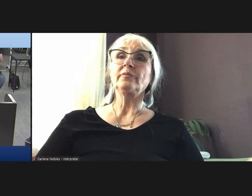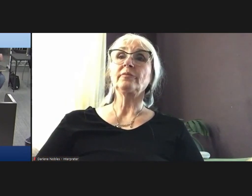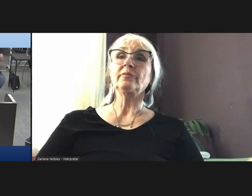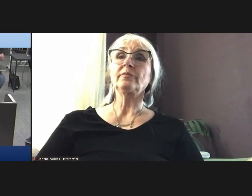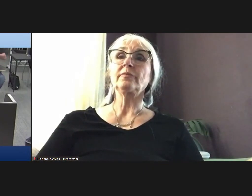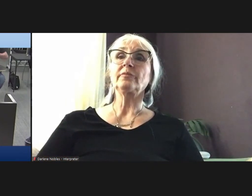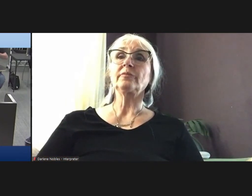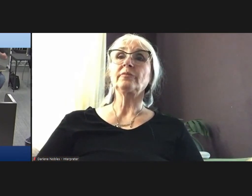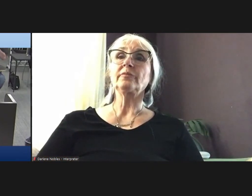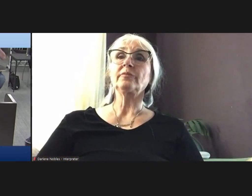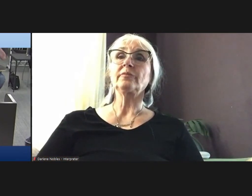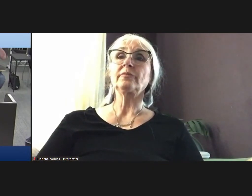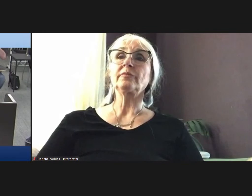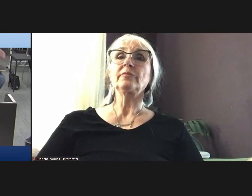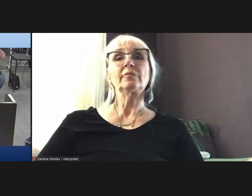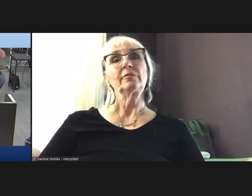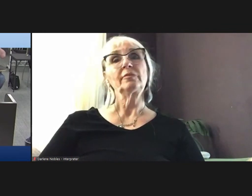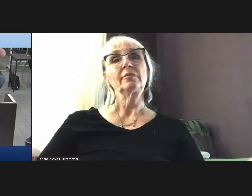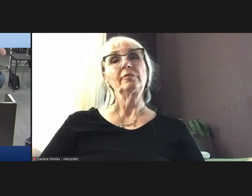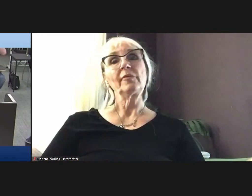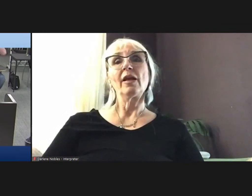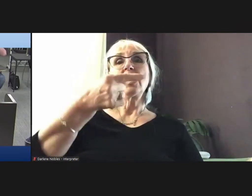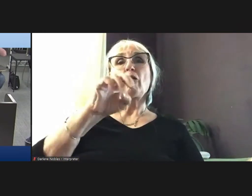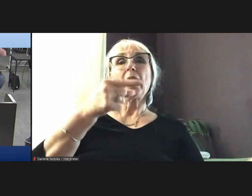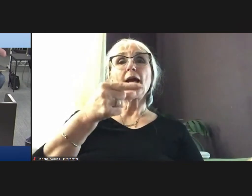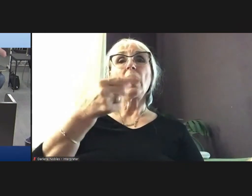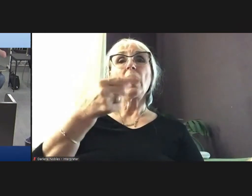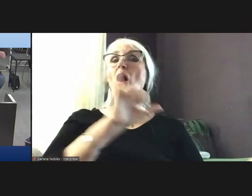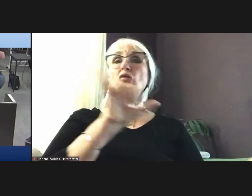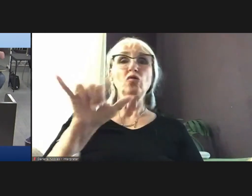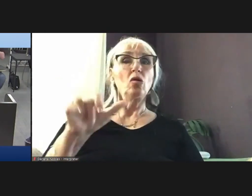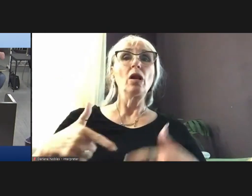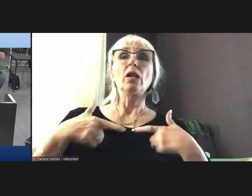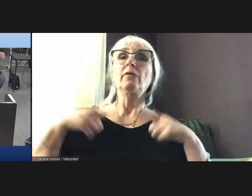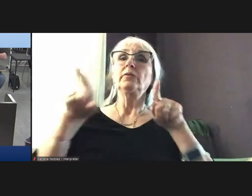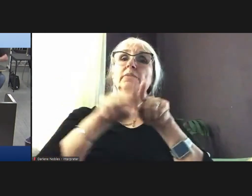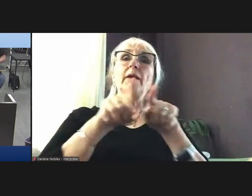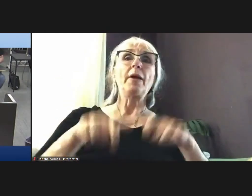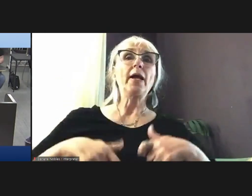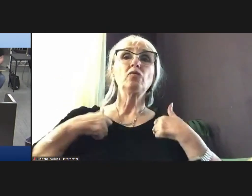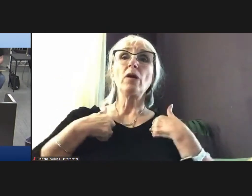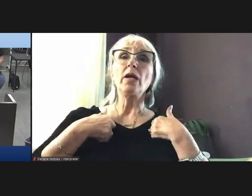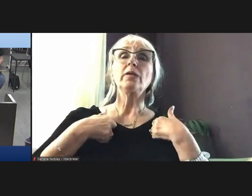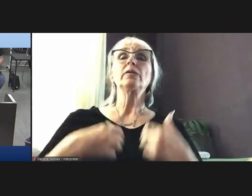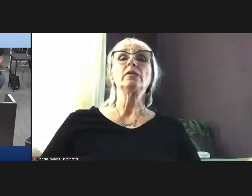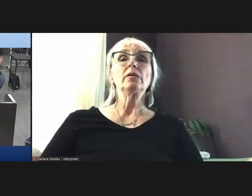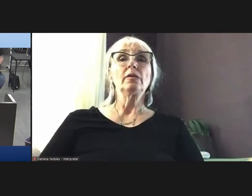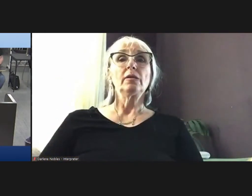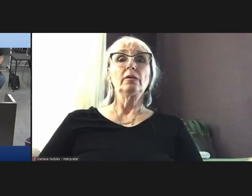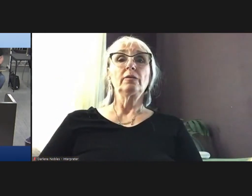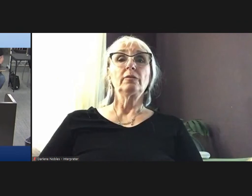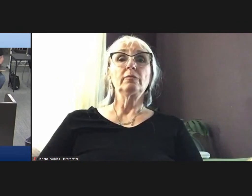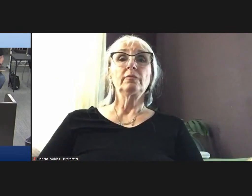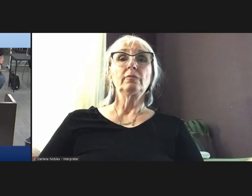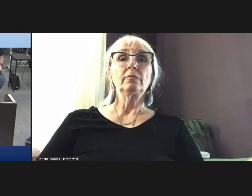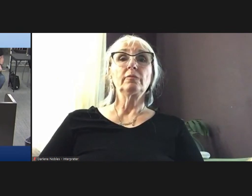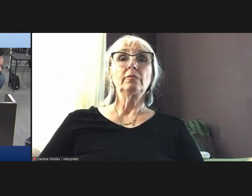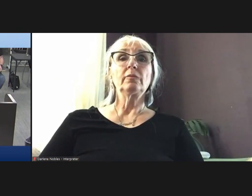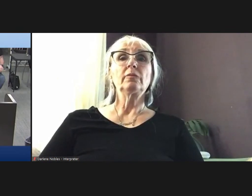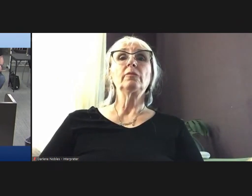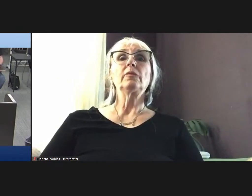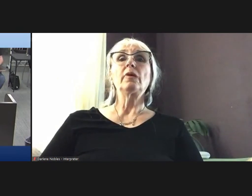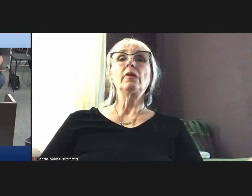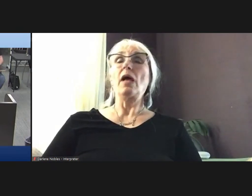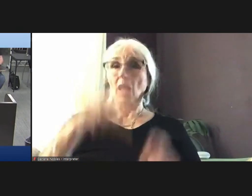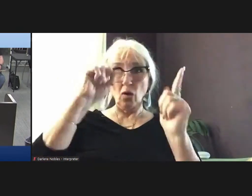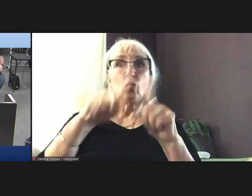Greg Hobbs. I also live at 535 Hobbs Lane. And I agree with a lot of the things